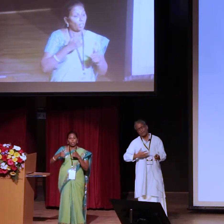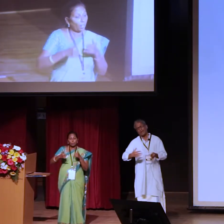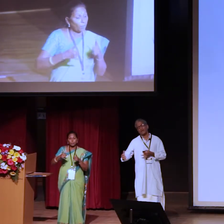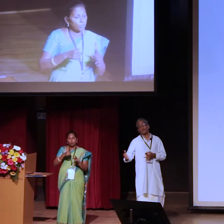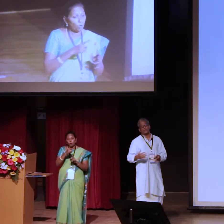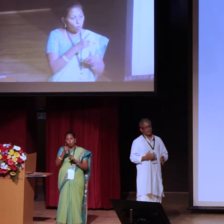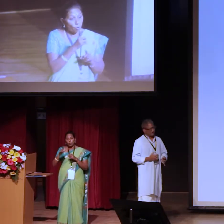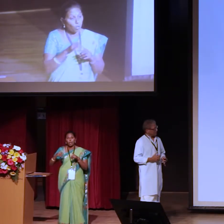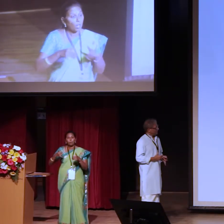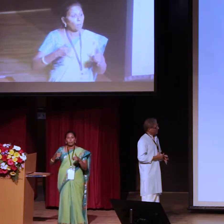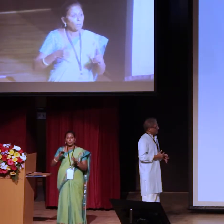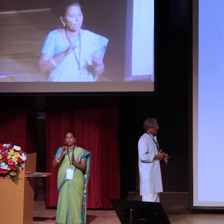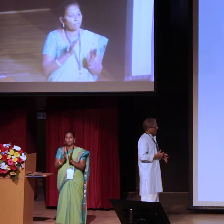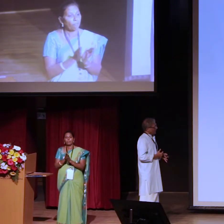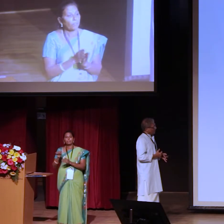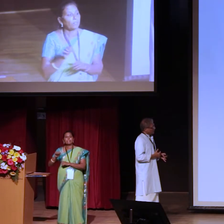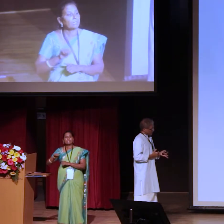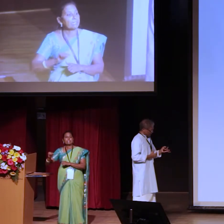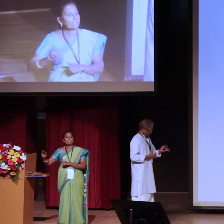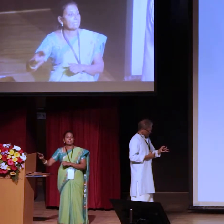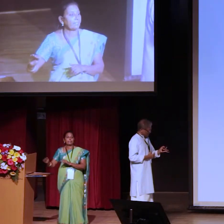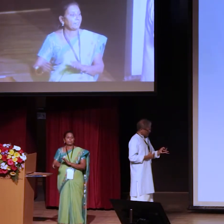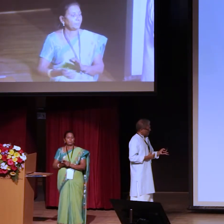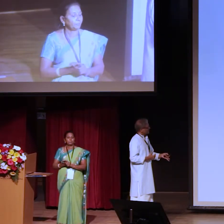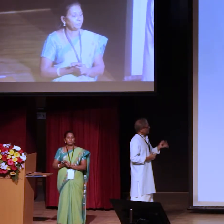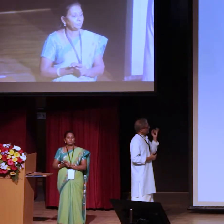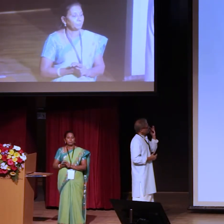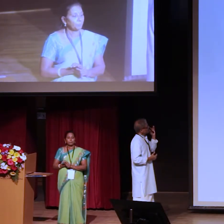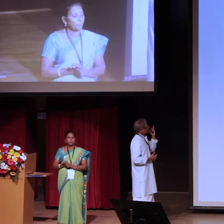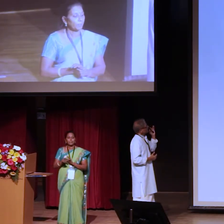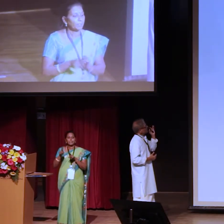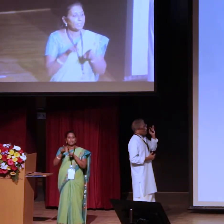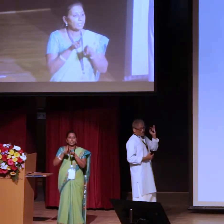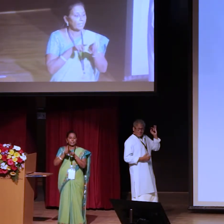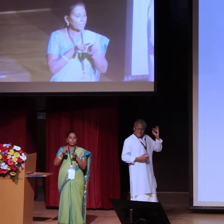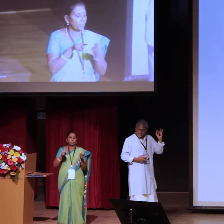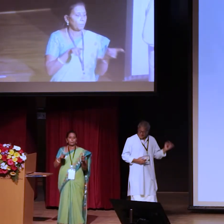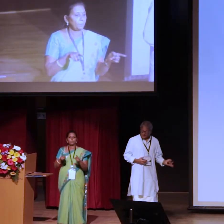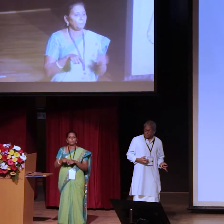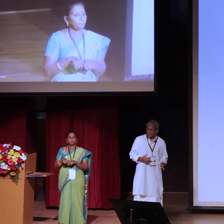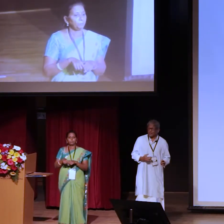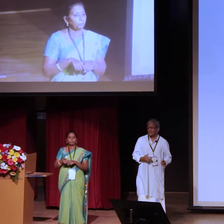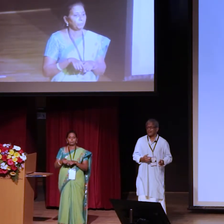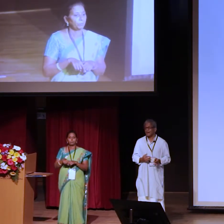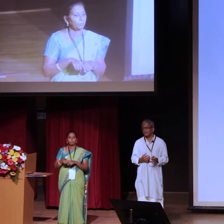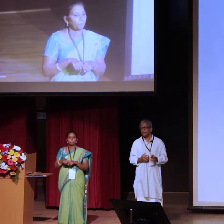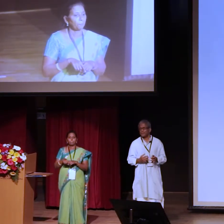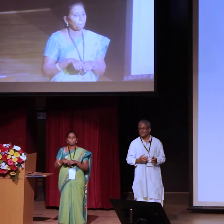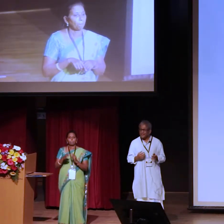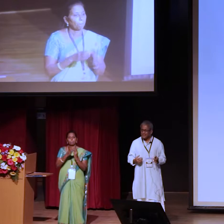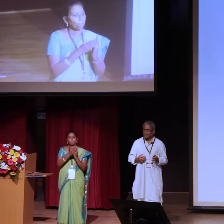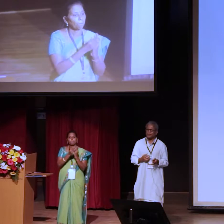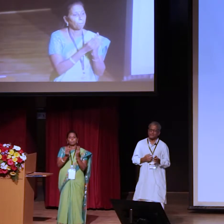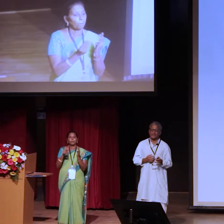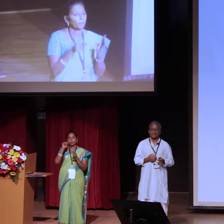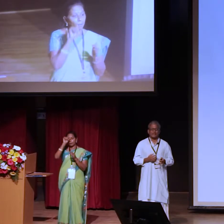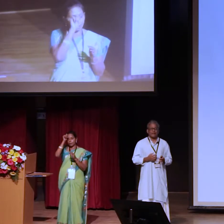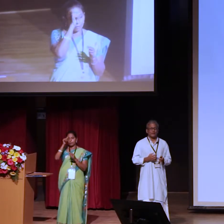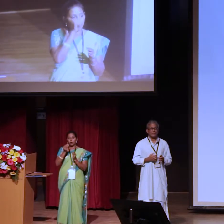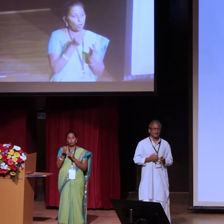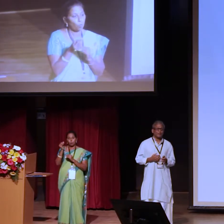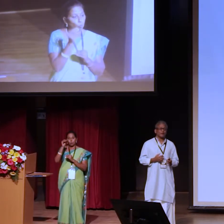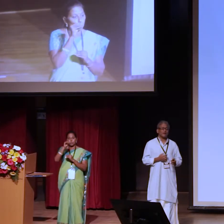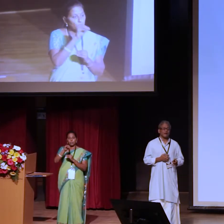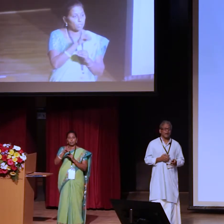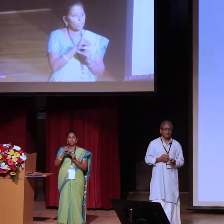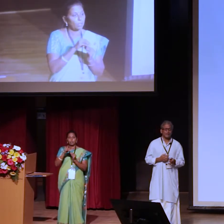all playing with children. And I'll give you some examples. This one, in India mostly,